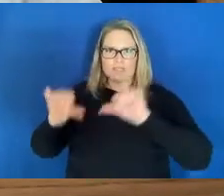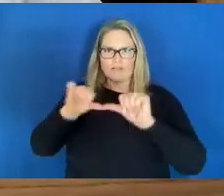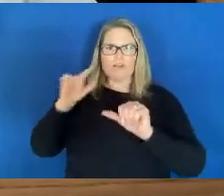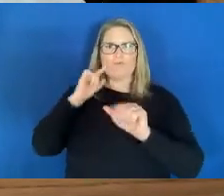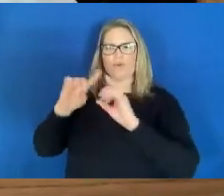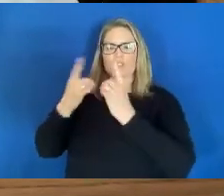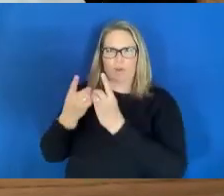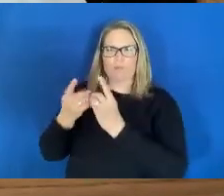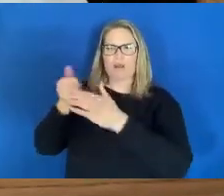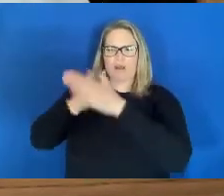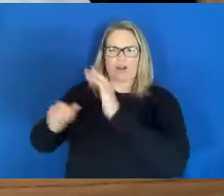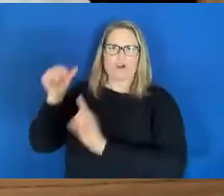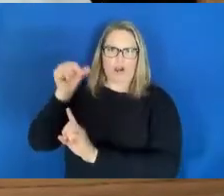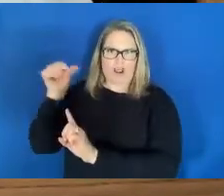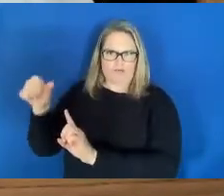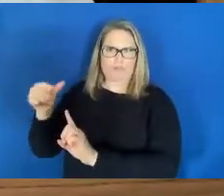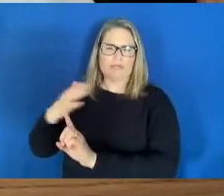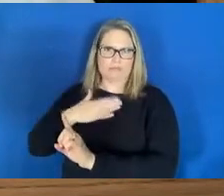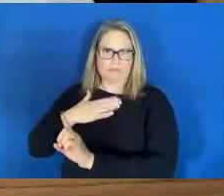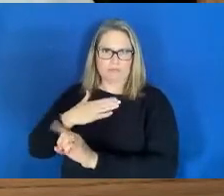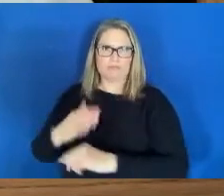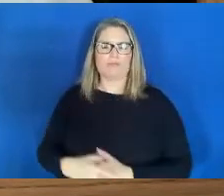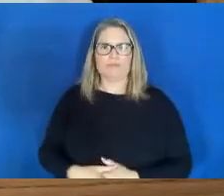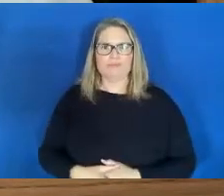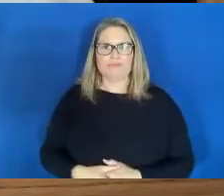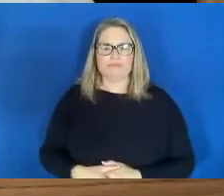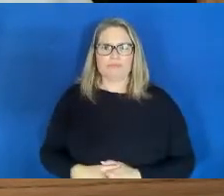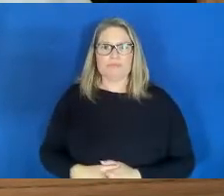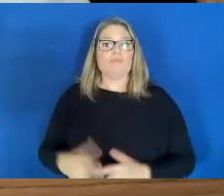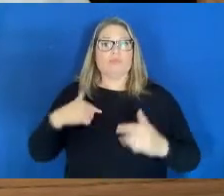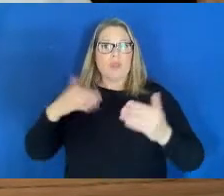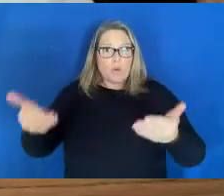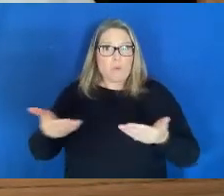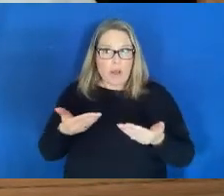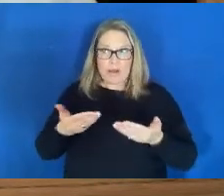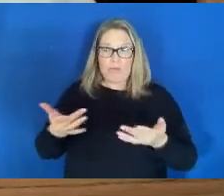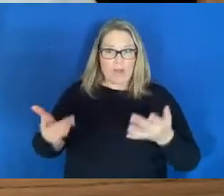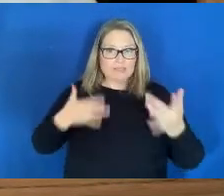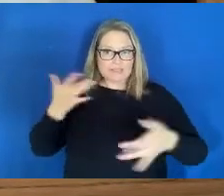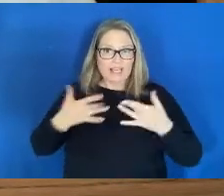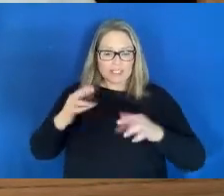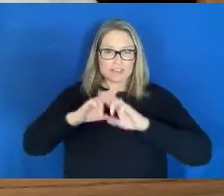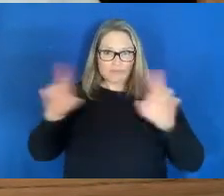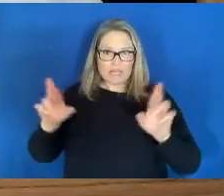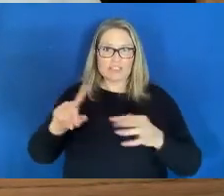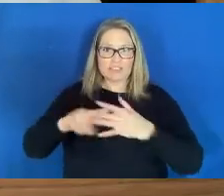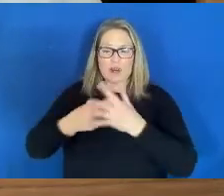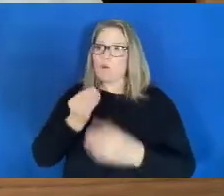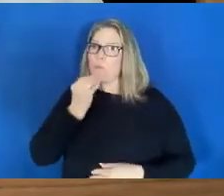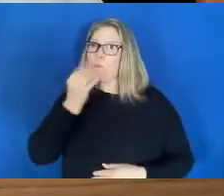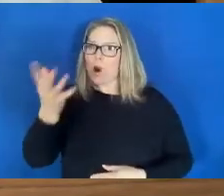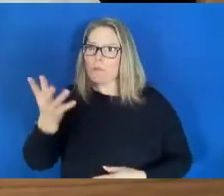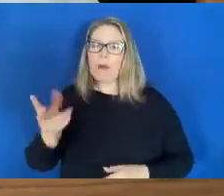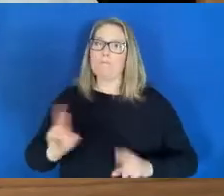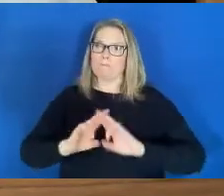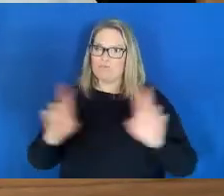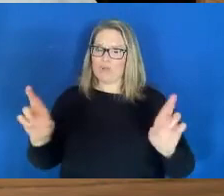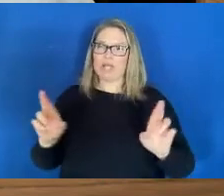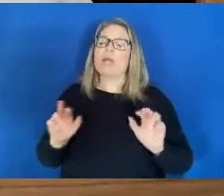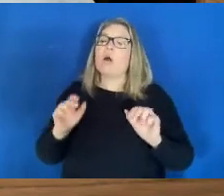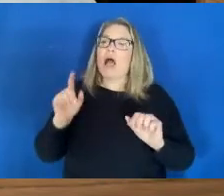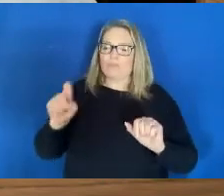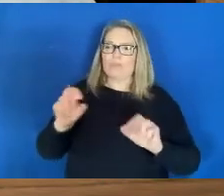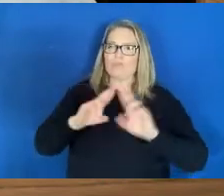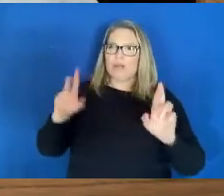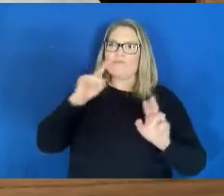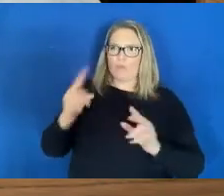Government. While we are all excited to welcome back the warm temperatures, we need to be ready to address the risks that come with